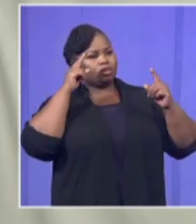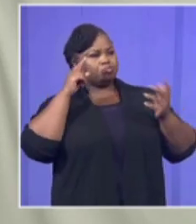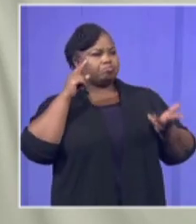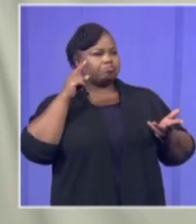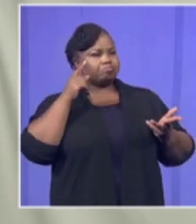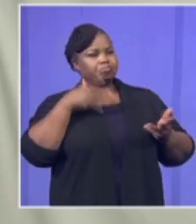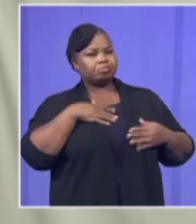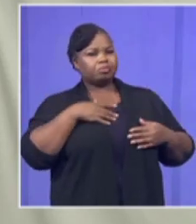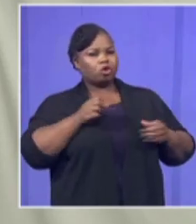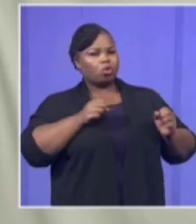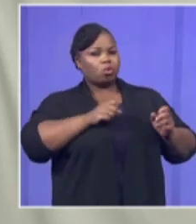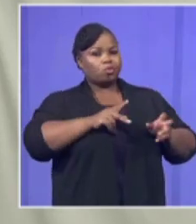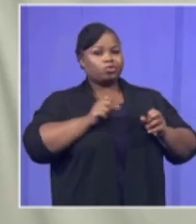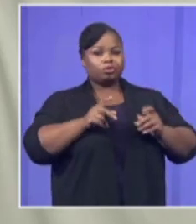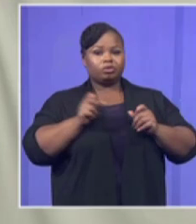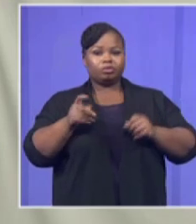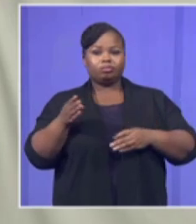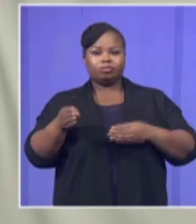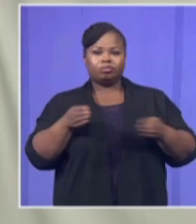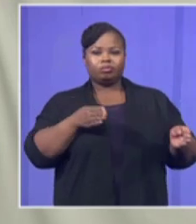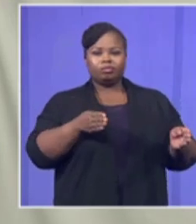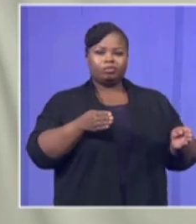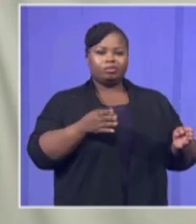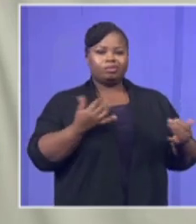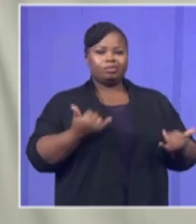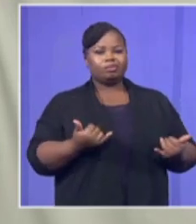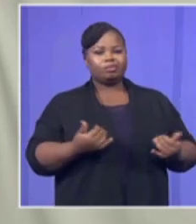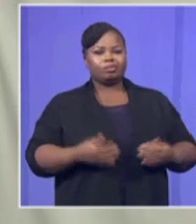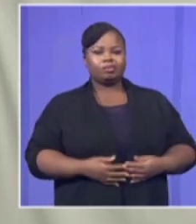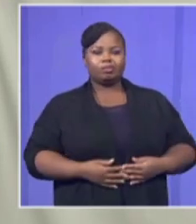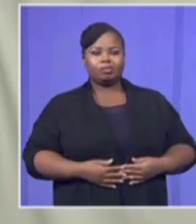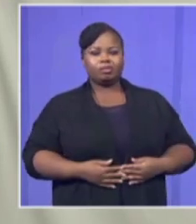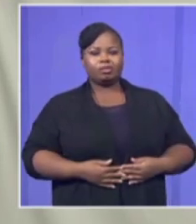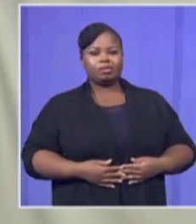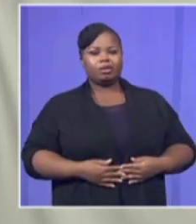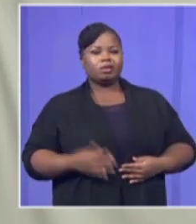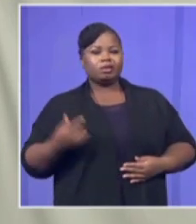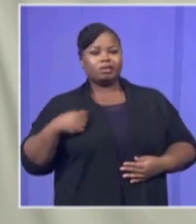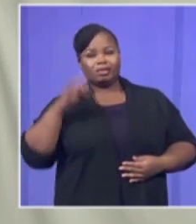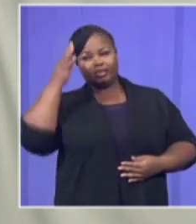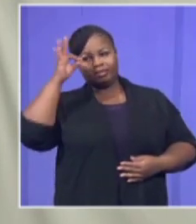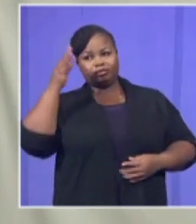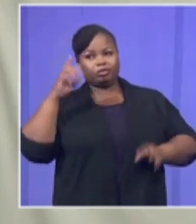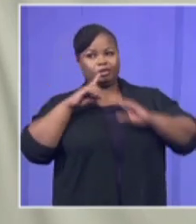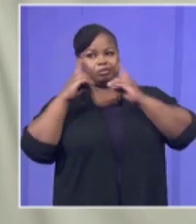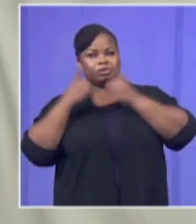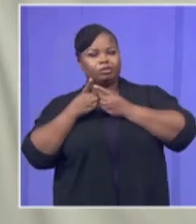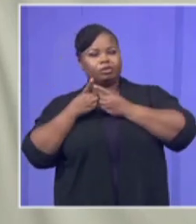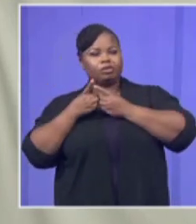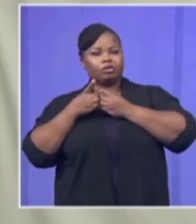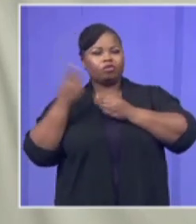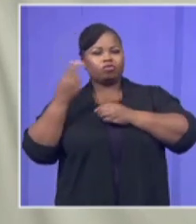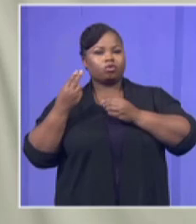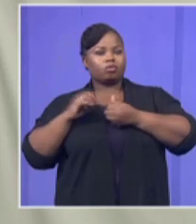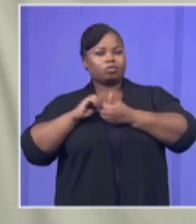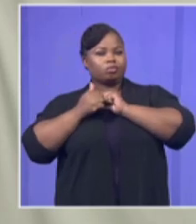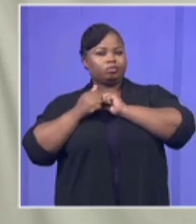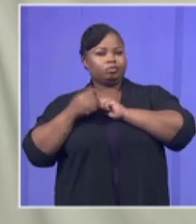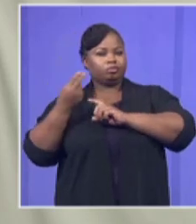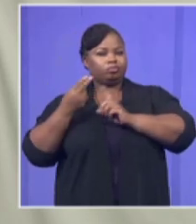the platforms and also made aware of the interventions that are available, where they